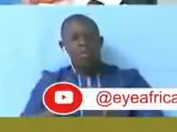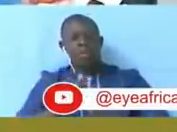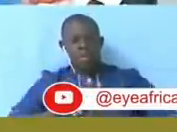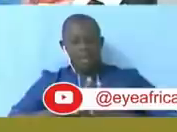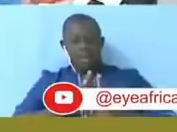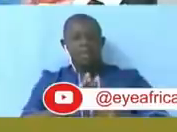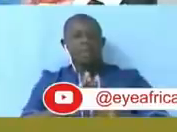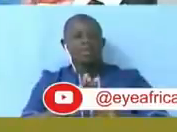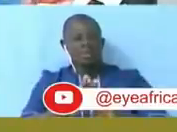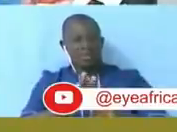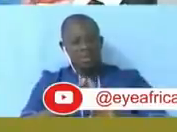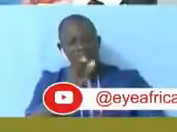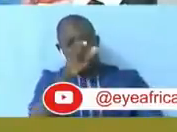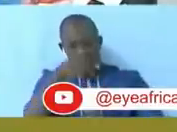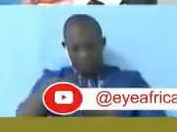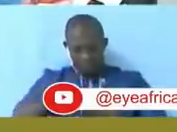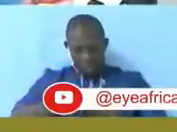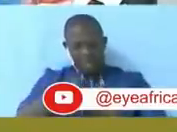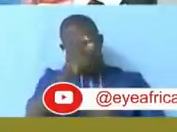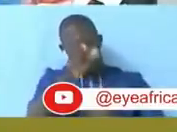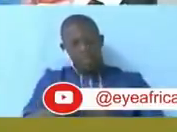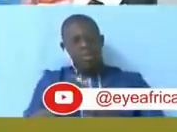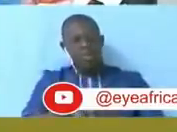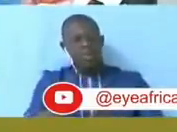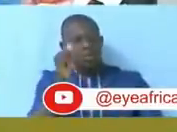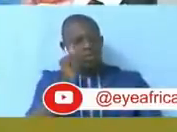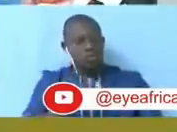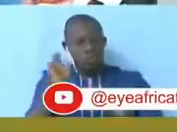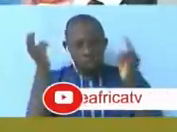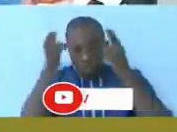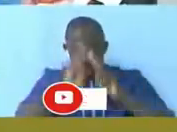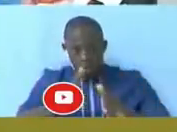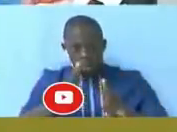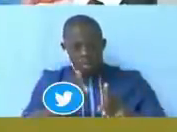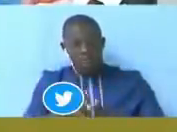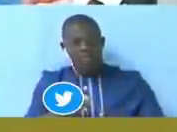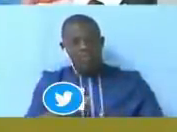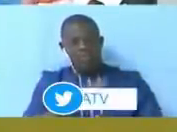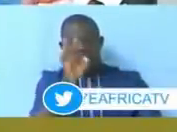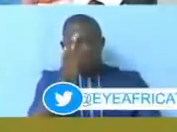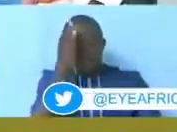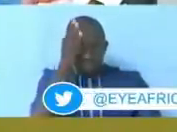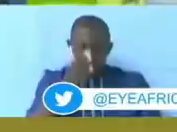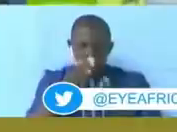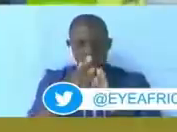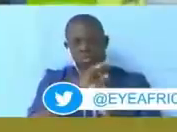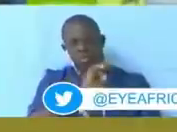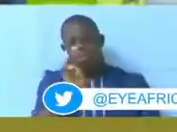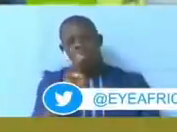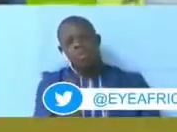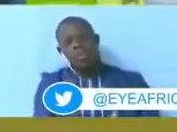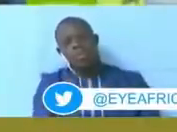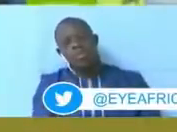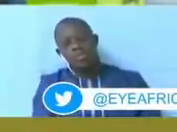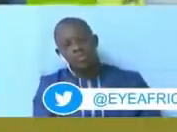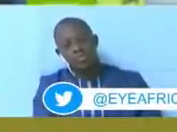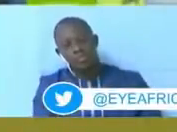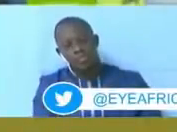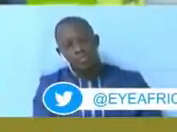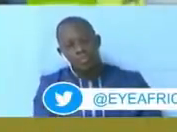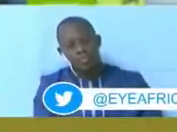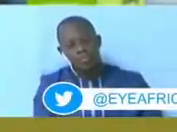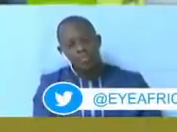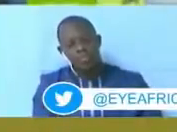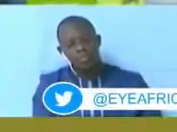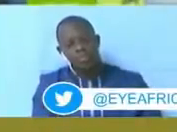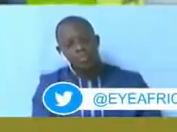to secure justice rather than applying the law strictly in a technical sense. Yes, because if you are right, if you look at the